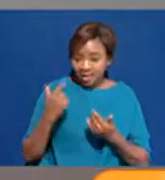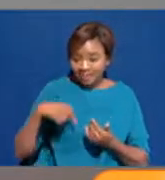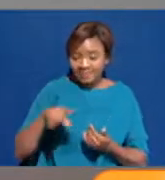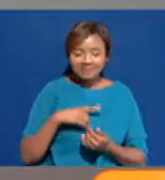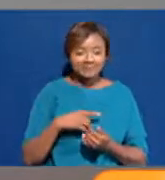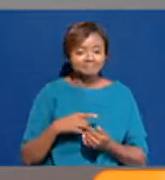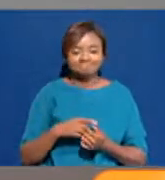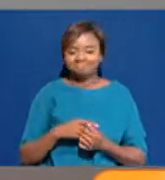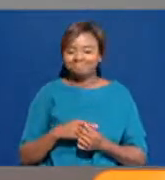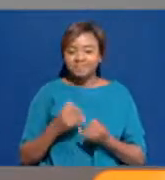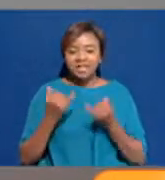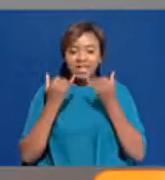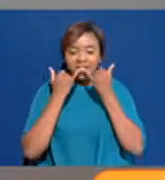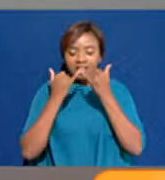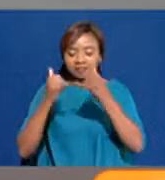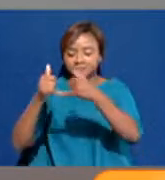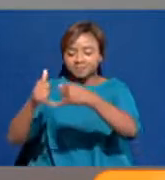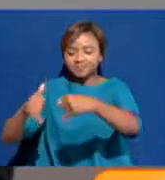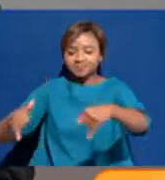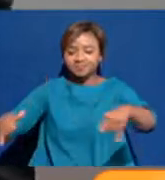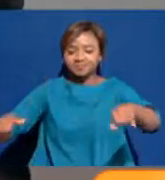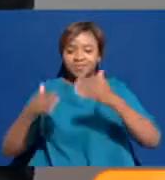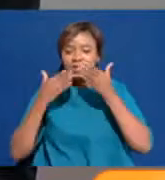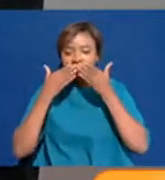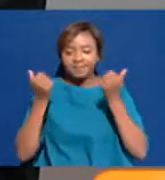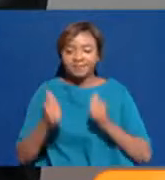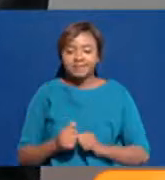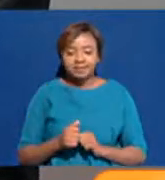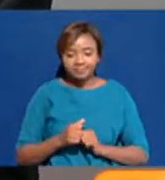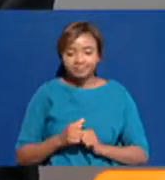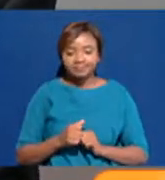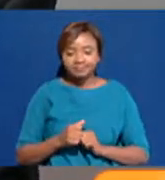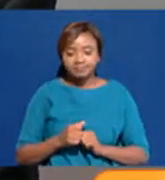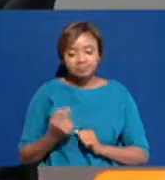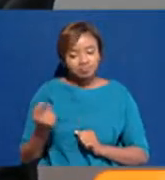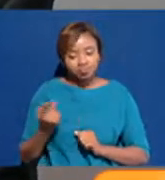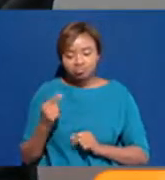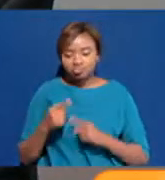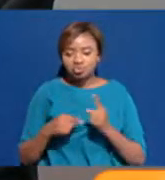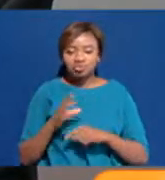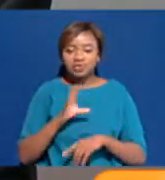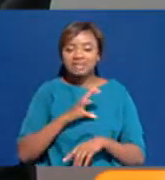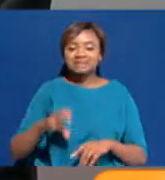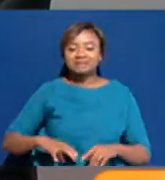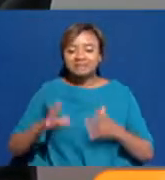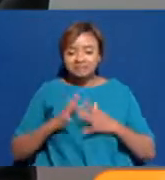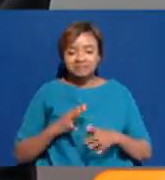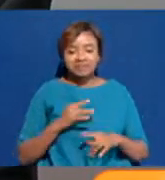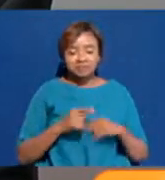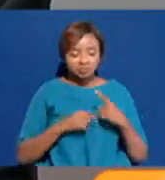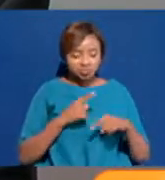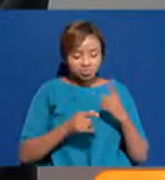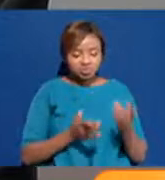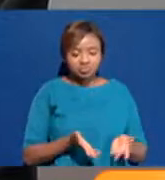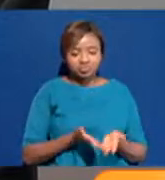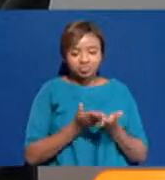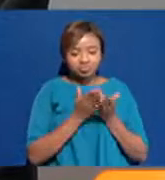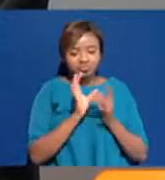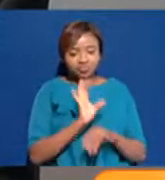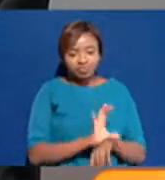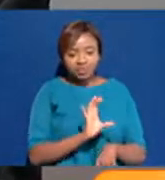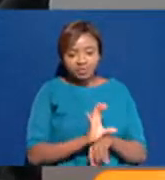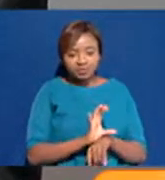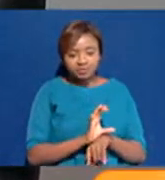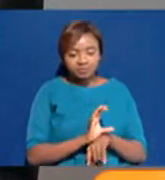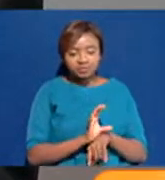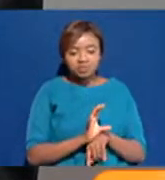then I would rather not have your help. We will continue as Christians to build our church. And I think there's a bold move,